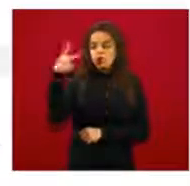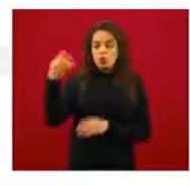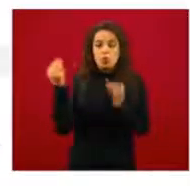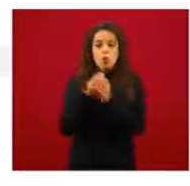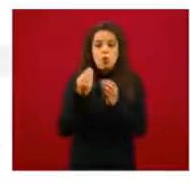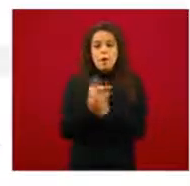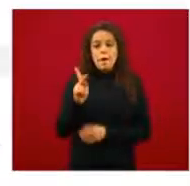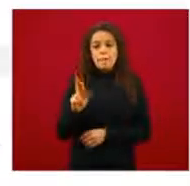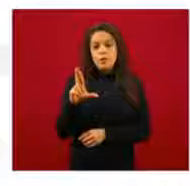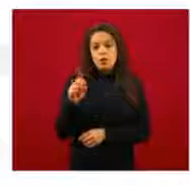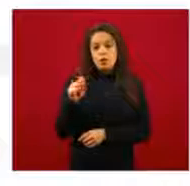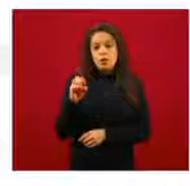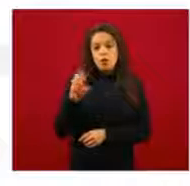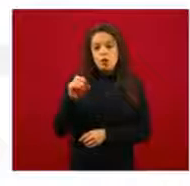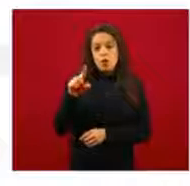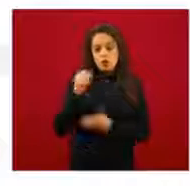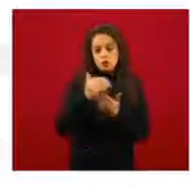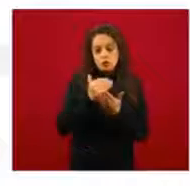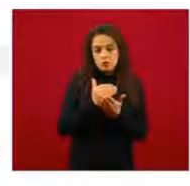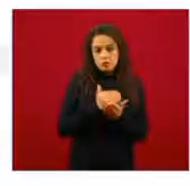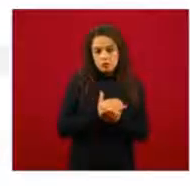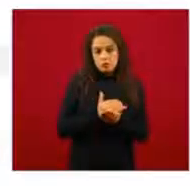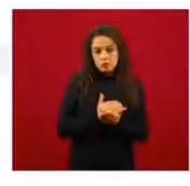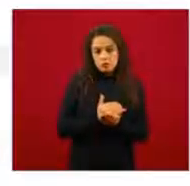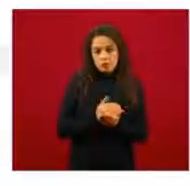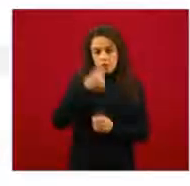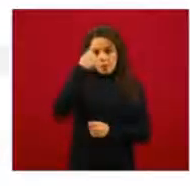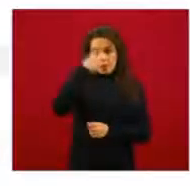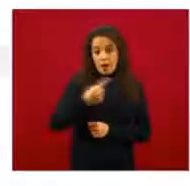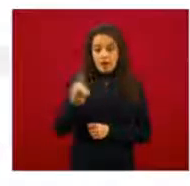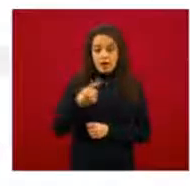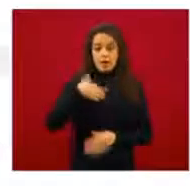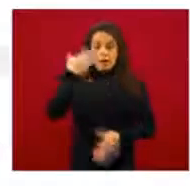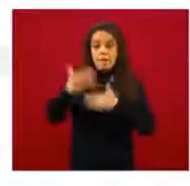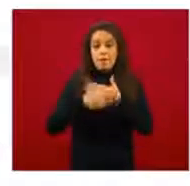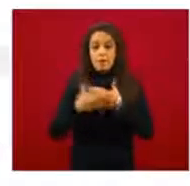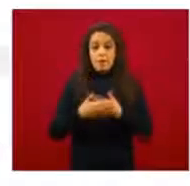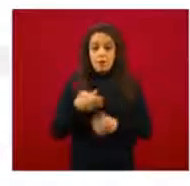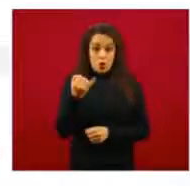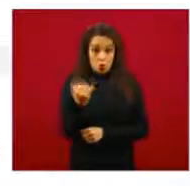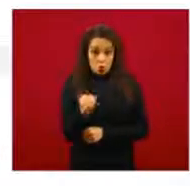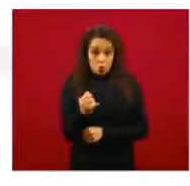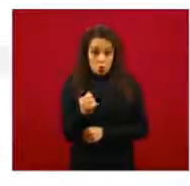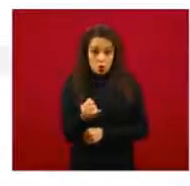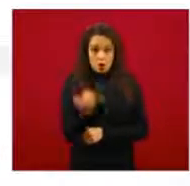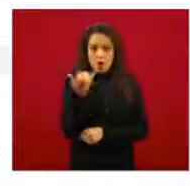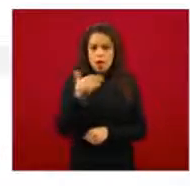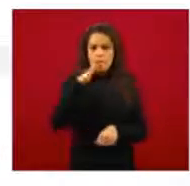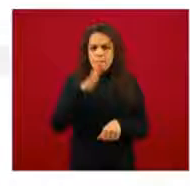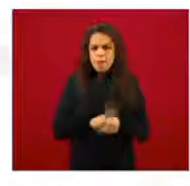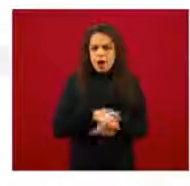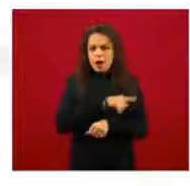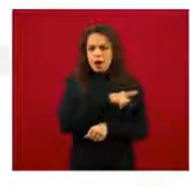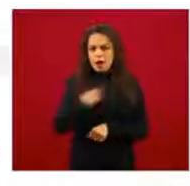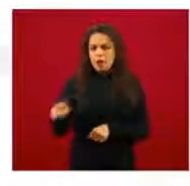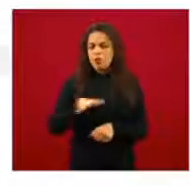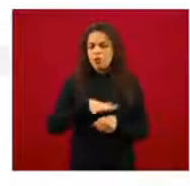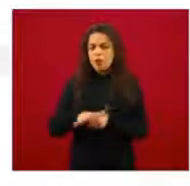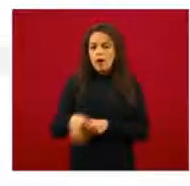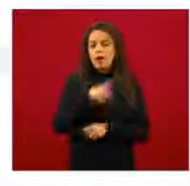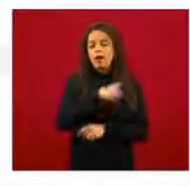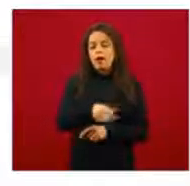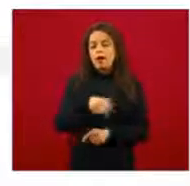they were creating facing June the 1st. And many of them, particularly from the transport and